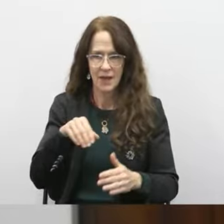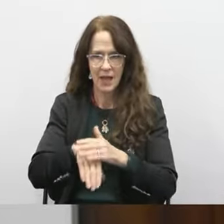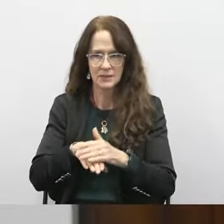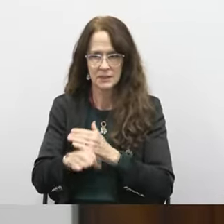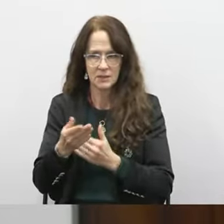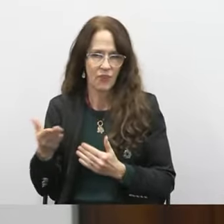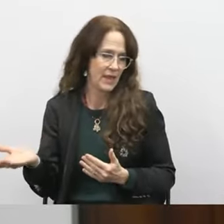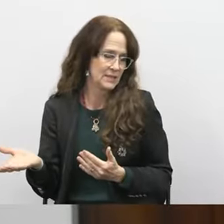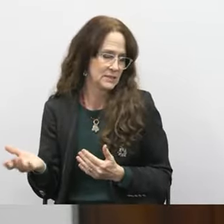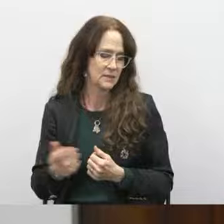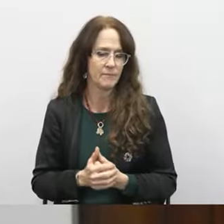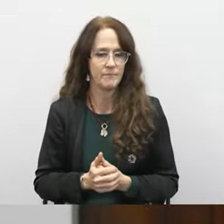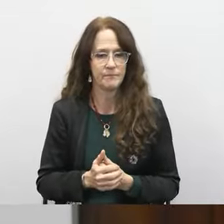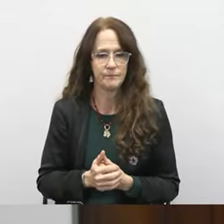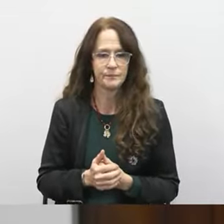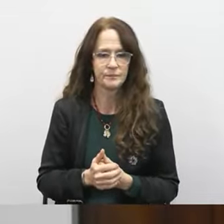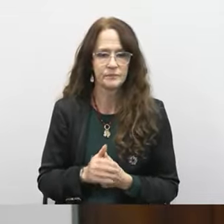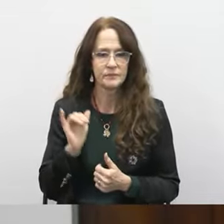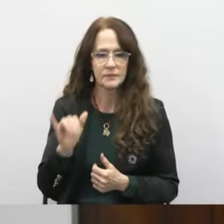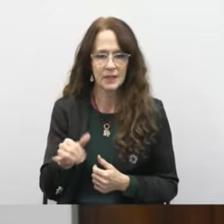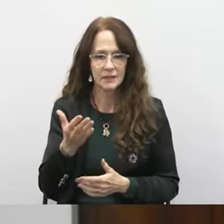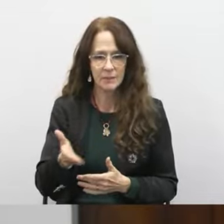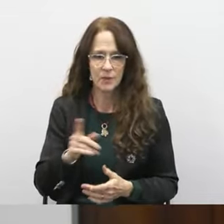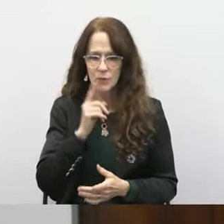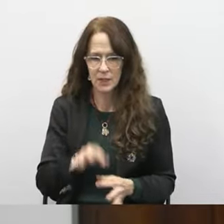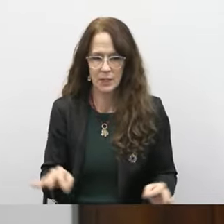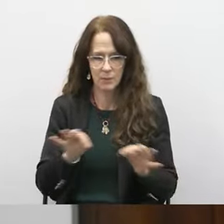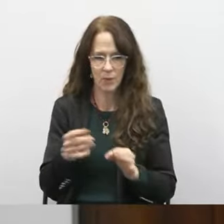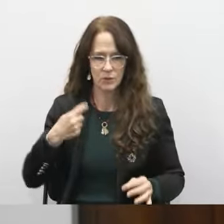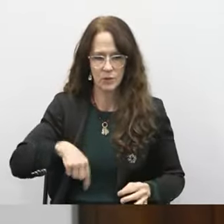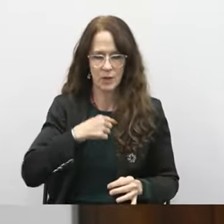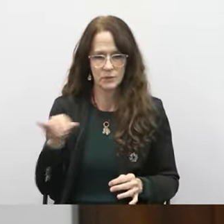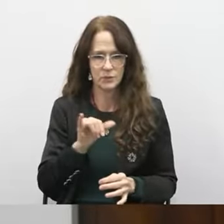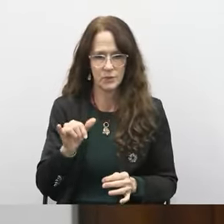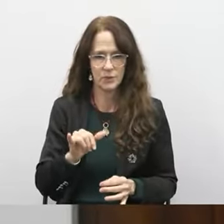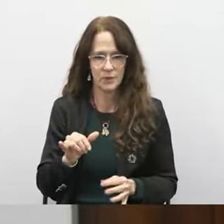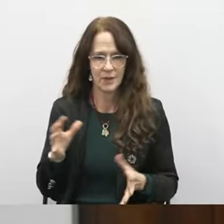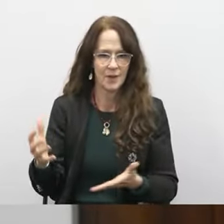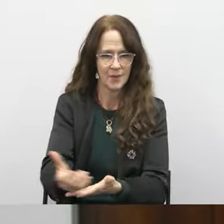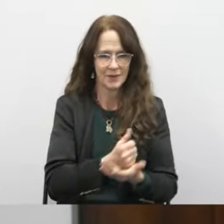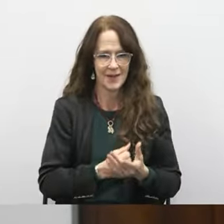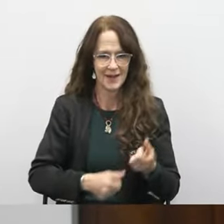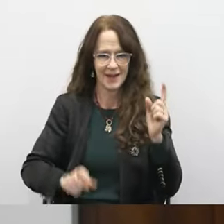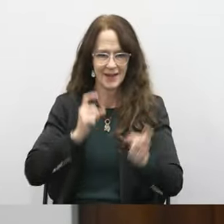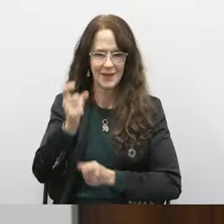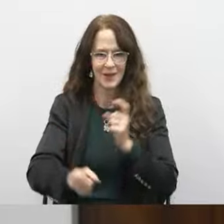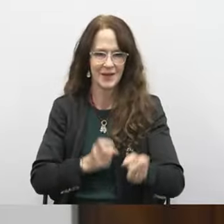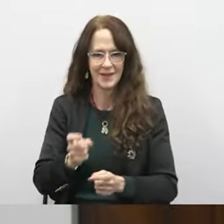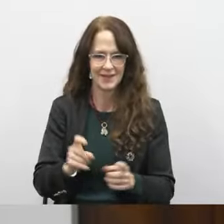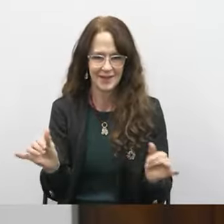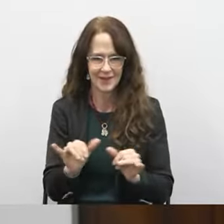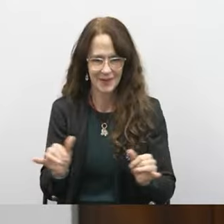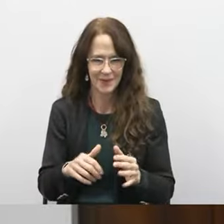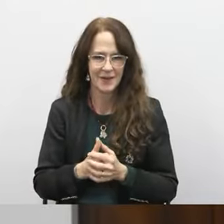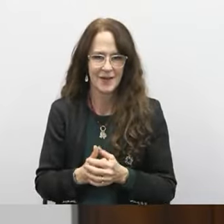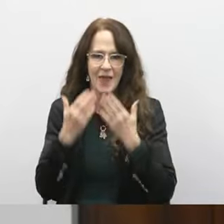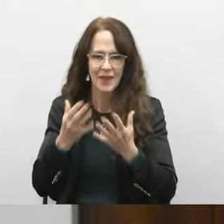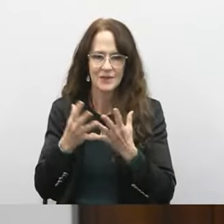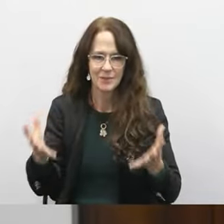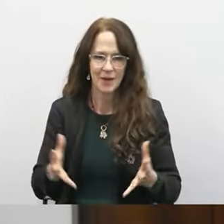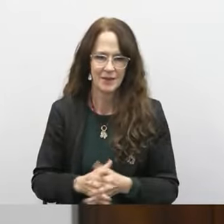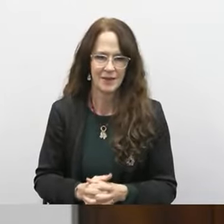things. And so that is something that's really important to us as well. And we are also taking donations if you would like to give us donations. Thank you so